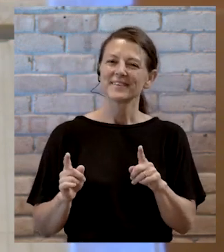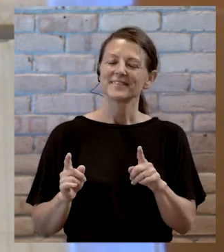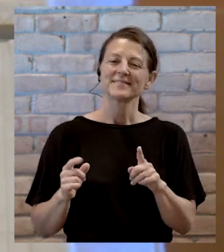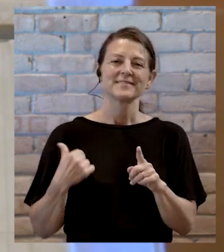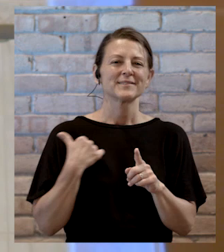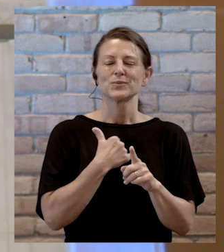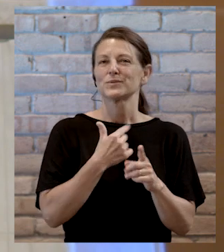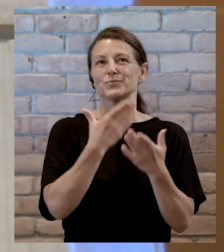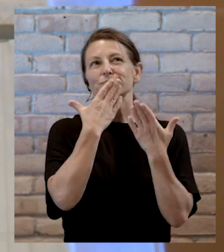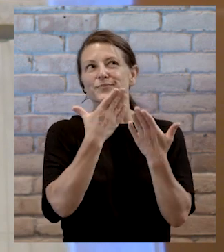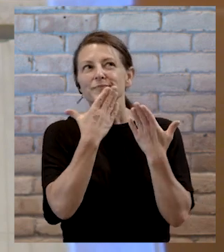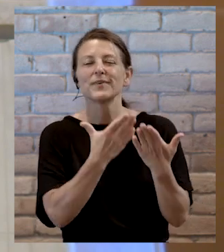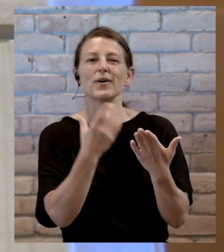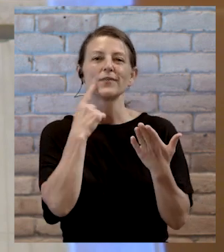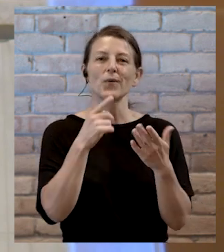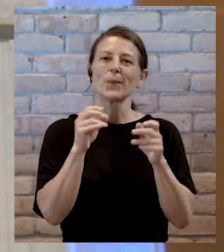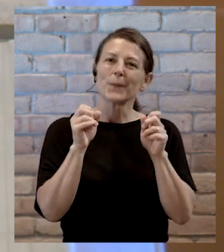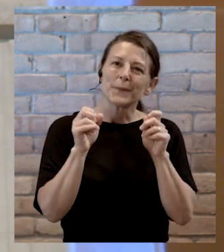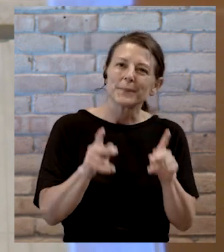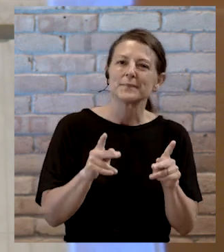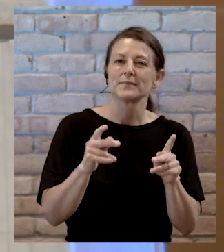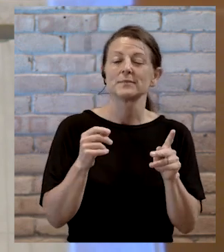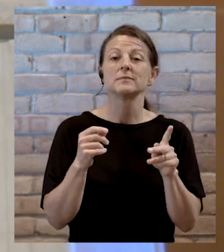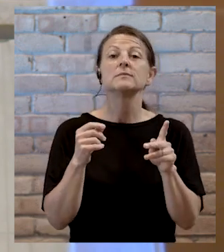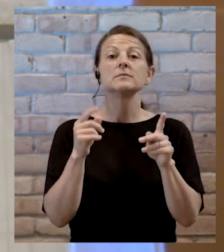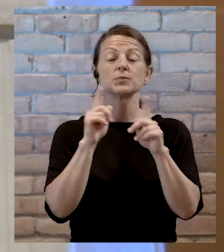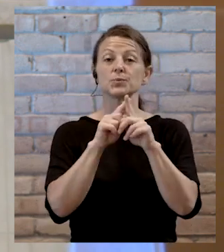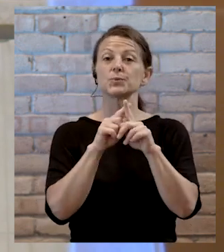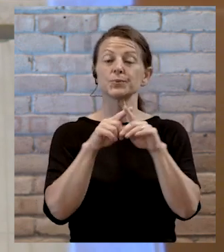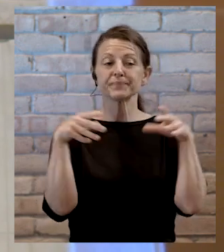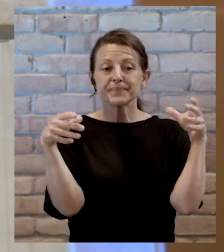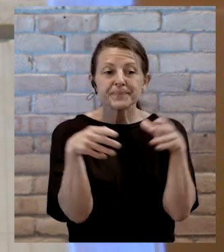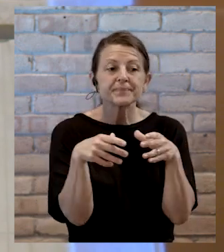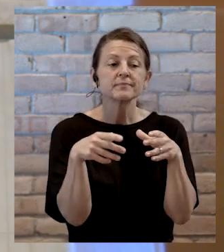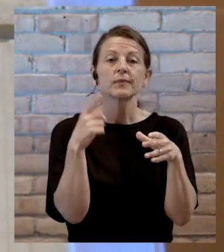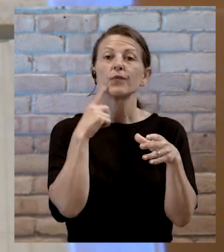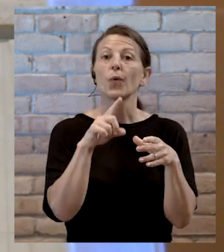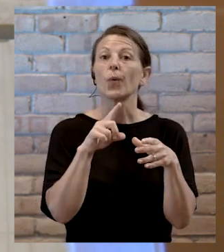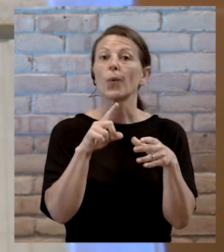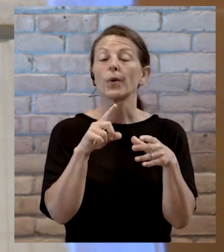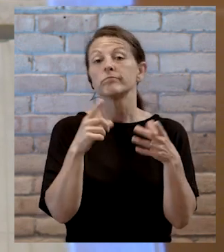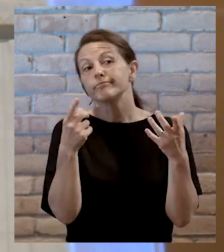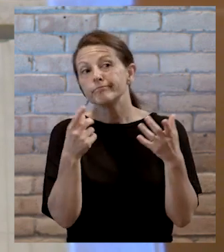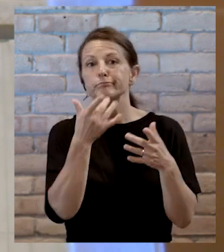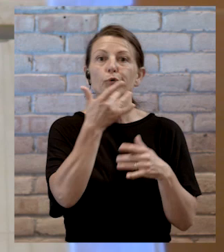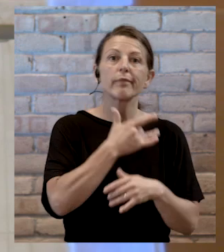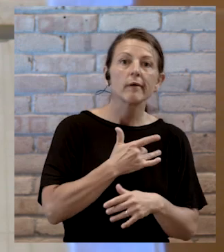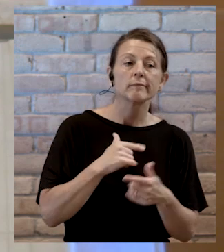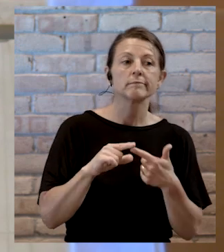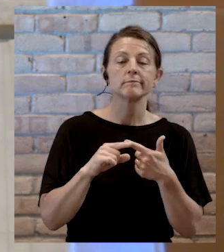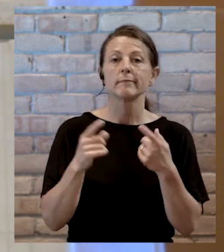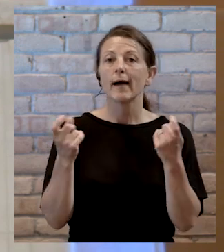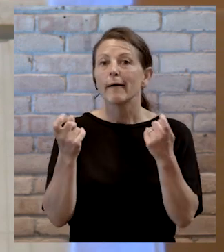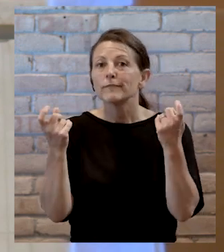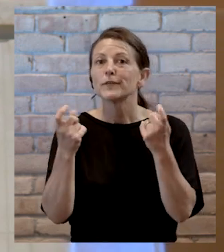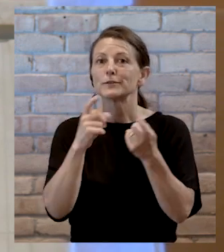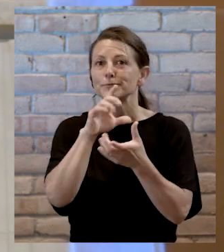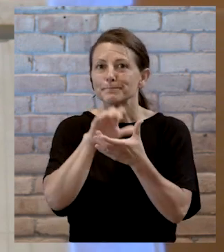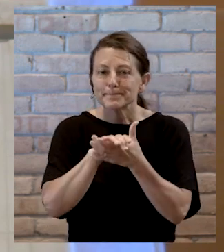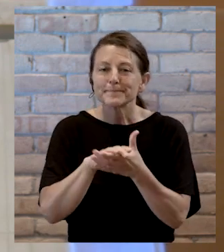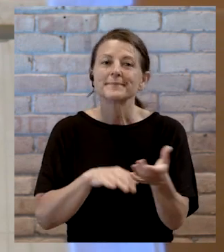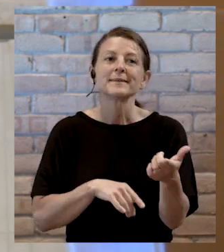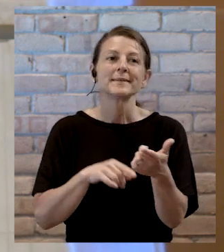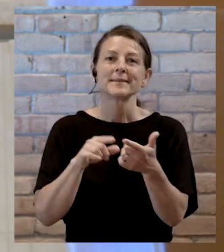so grateful for the opportunities to join together for birthdays, for anniversaries, to be reminded